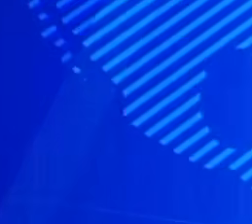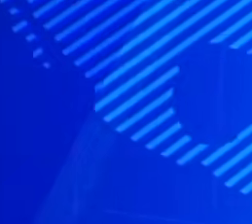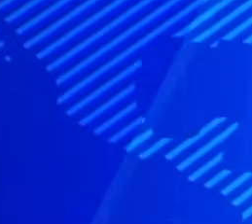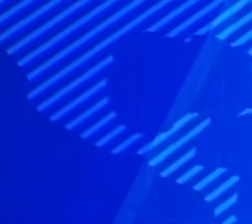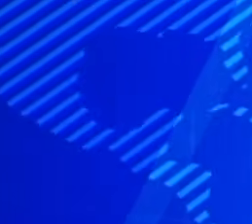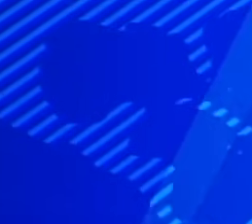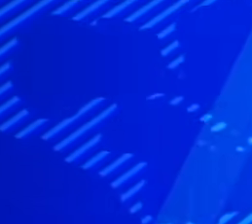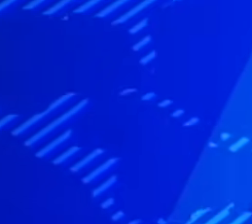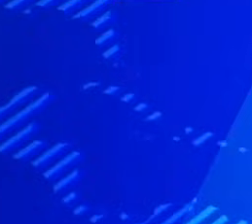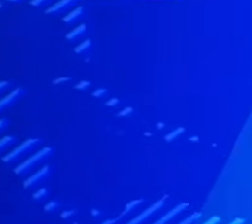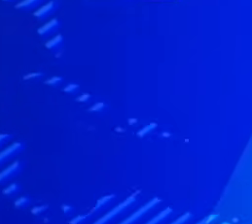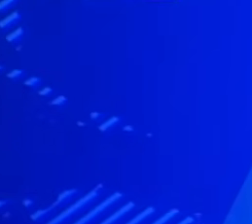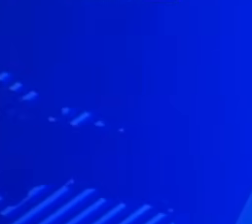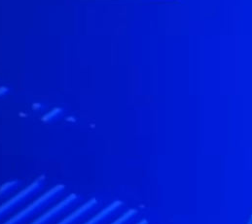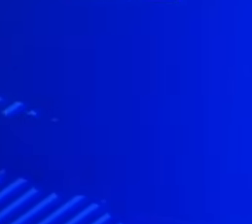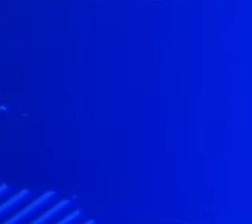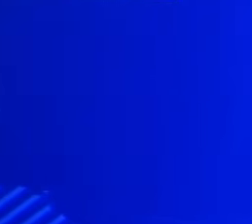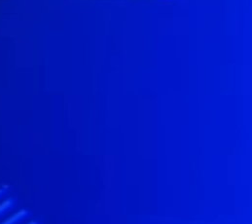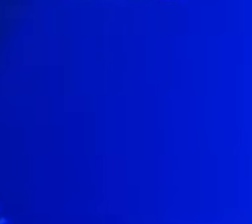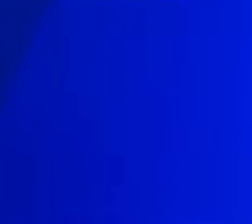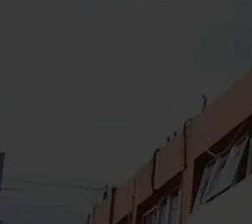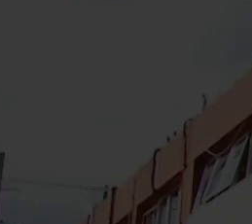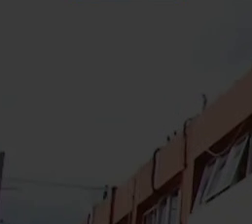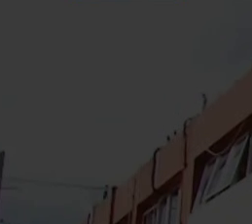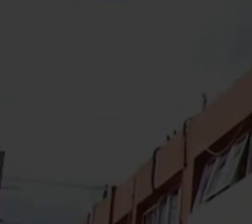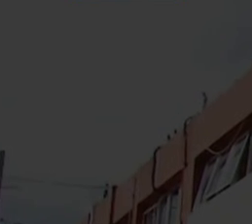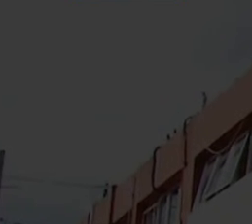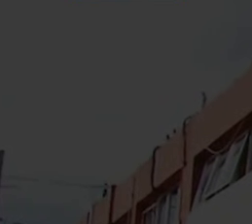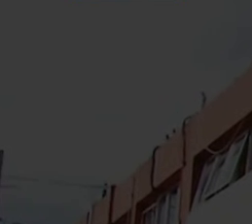at PBCJ, we wish you pleasant viewing.